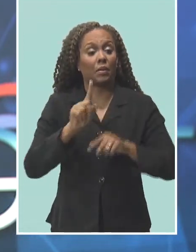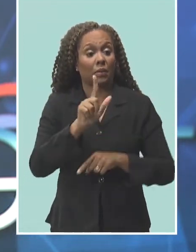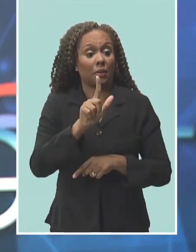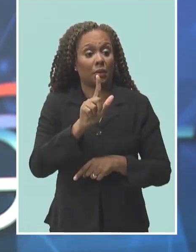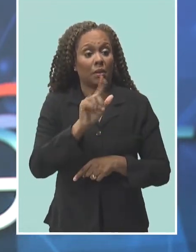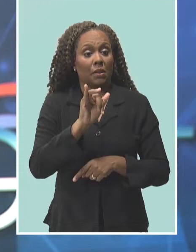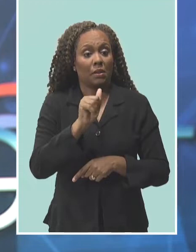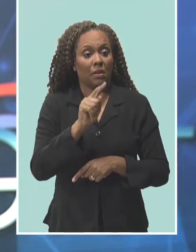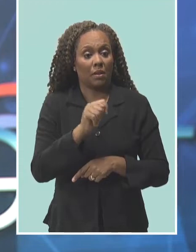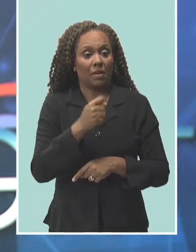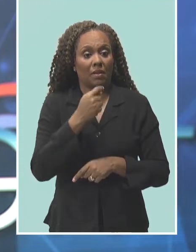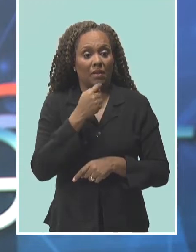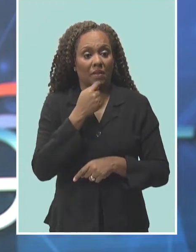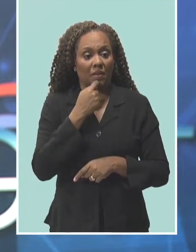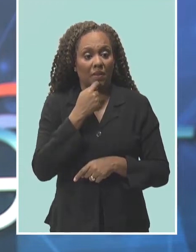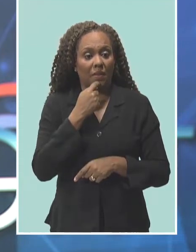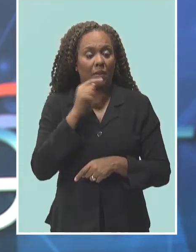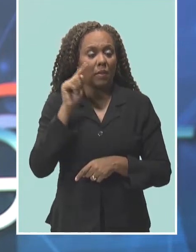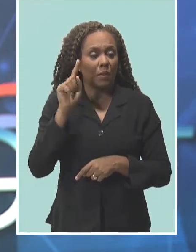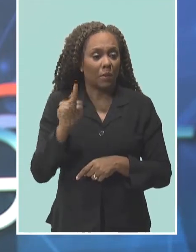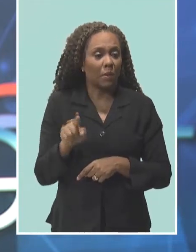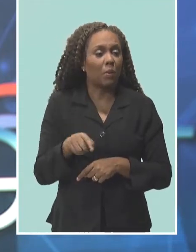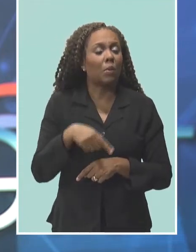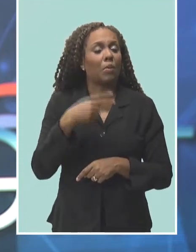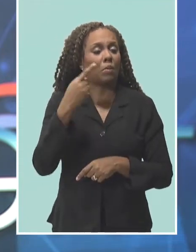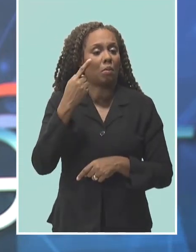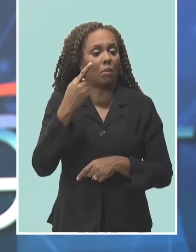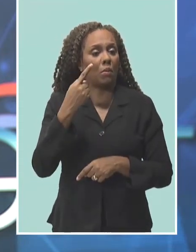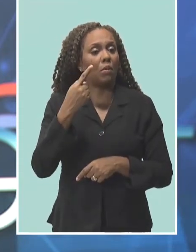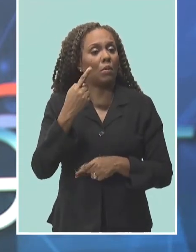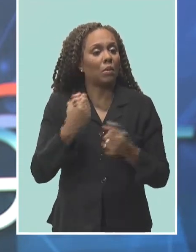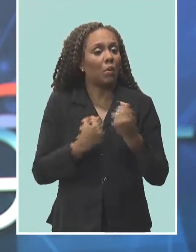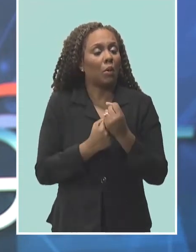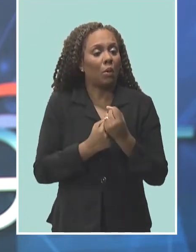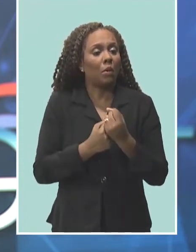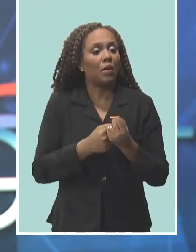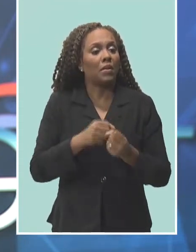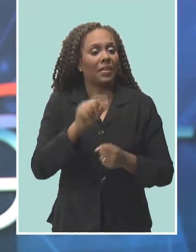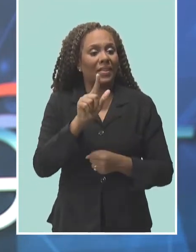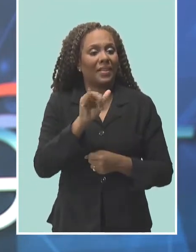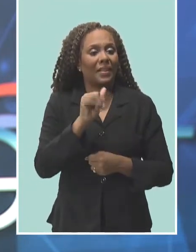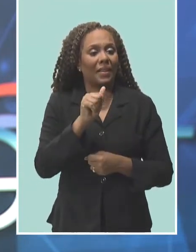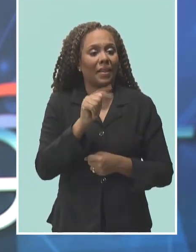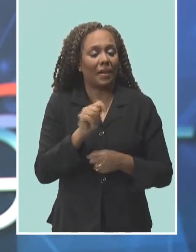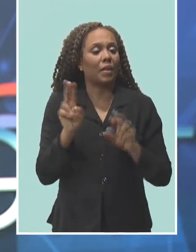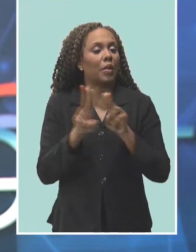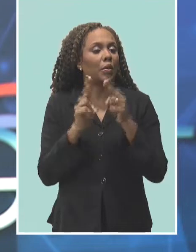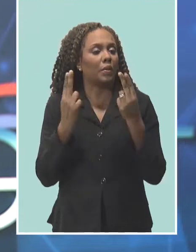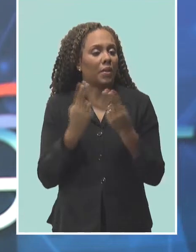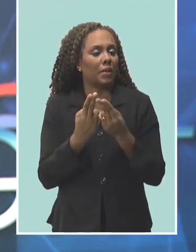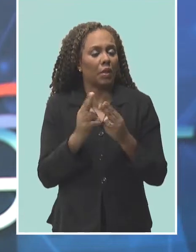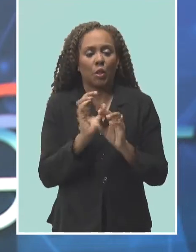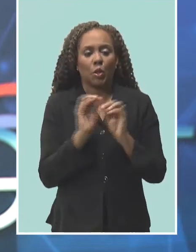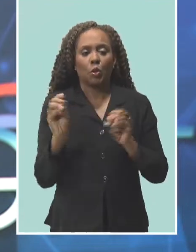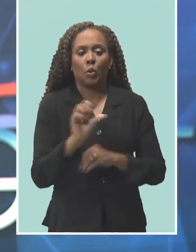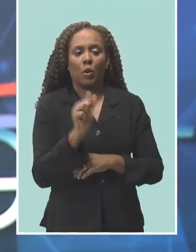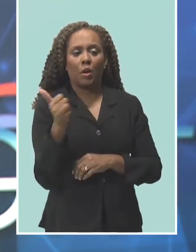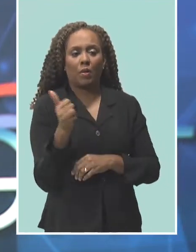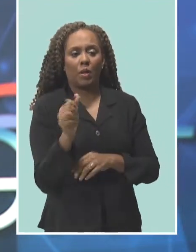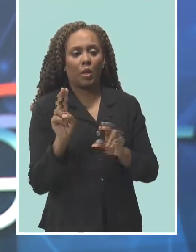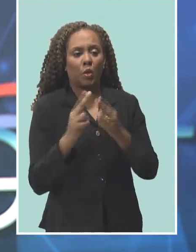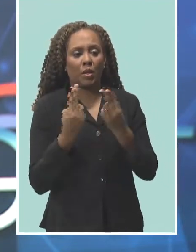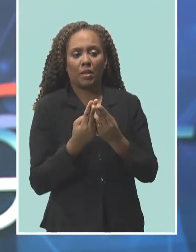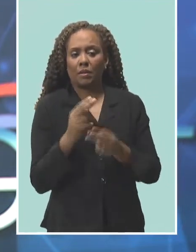only recognizes LIALPA as a bargaining body for the pilots. Ms. Burke says, be that as it may, the NUPW is not at